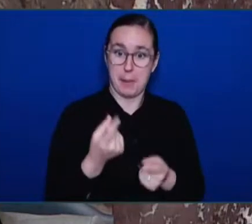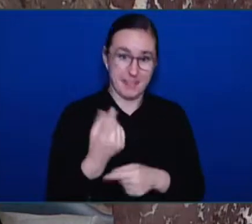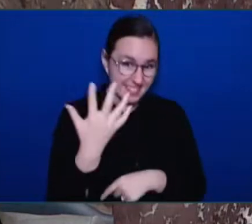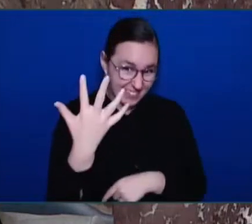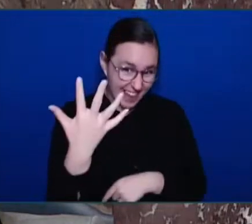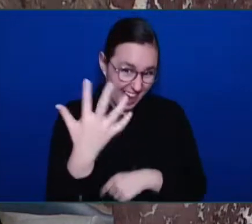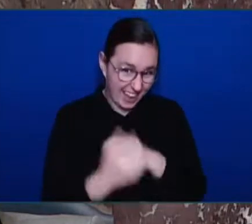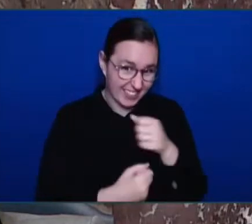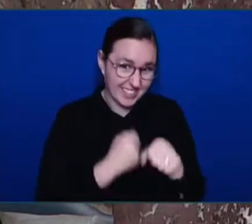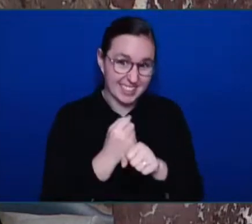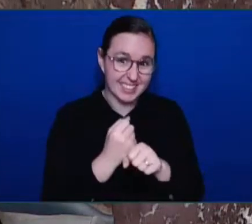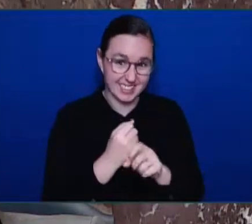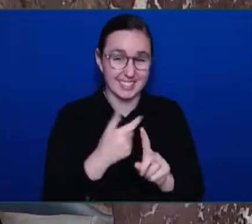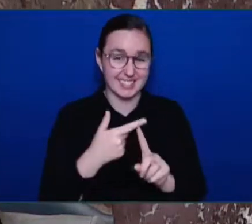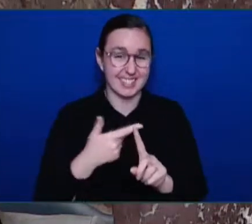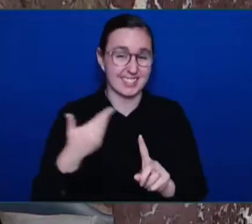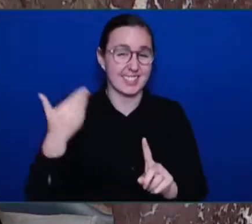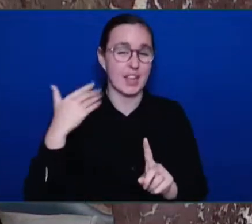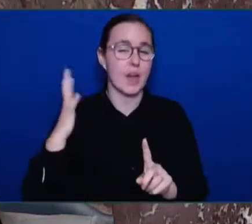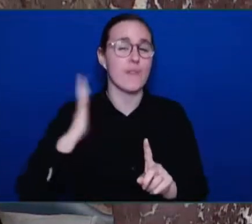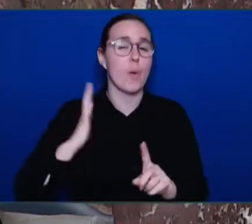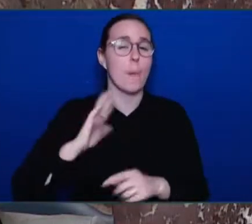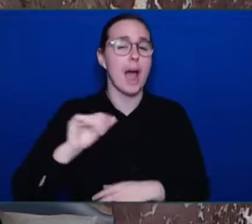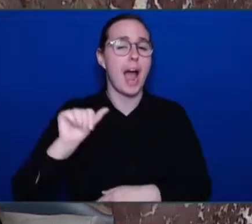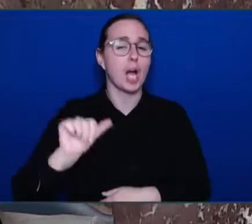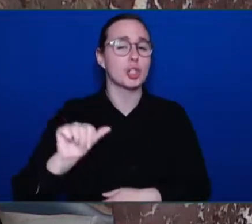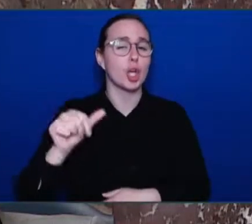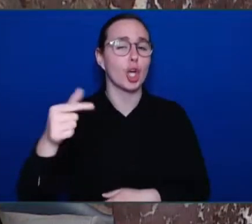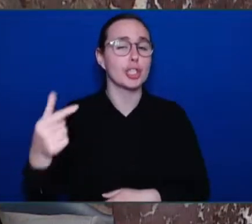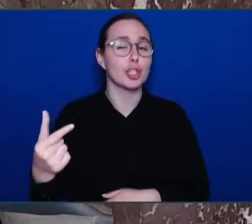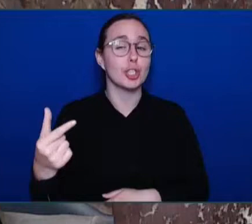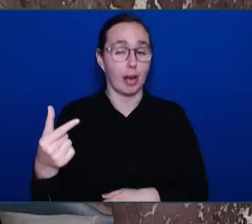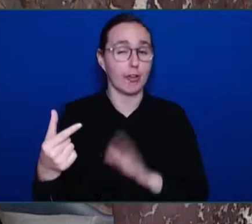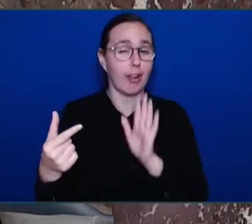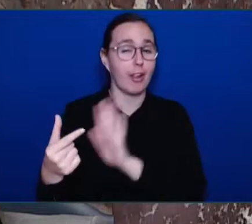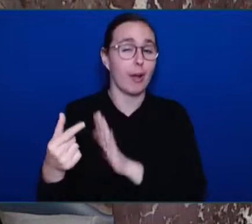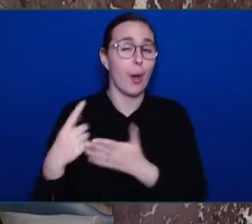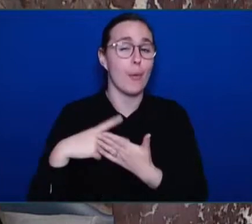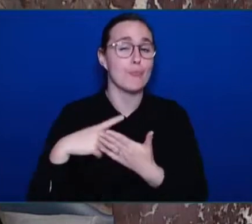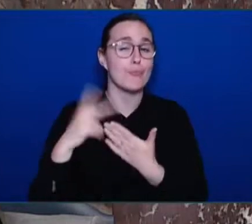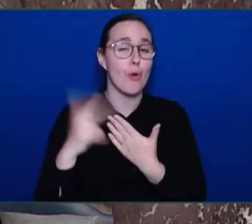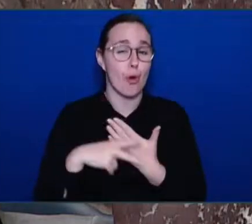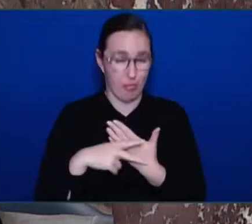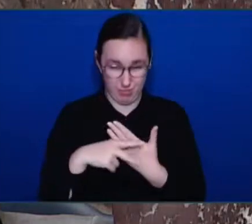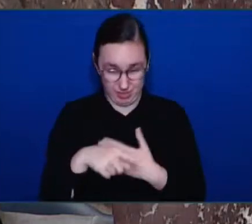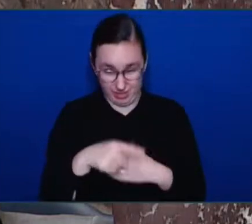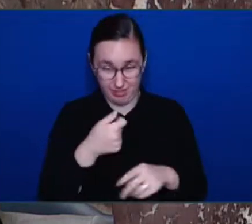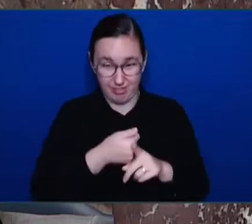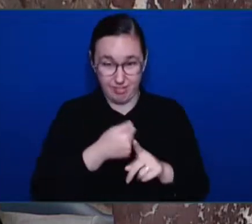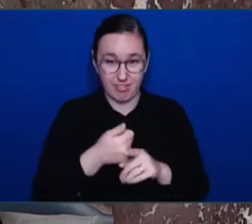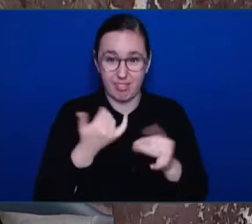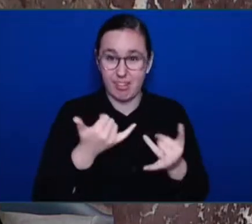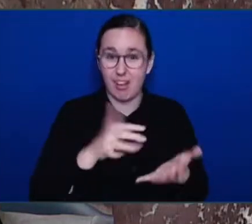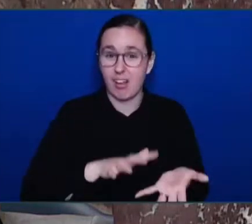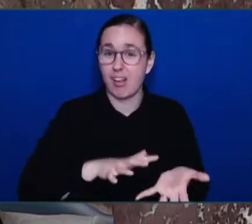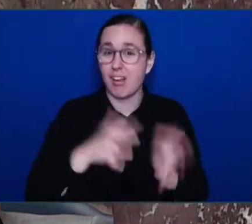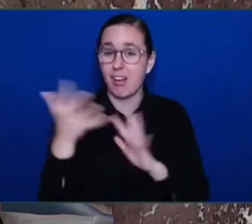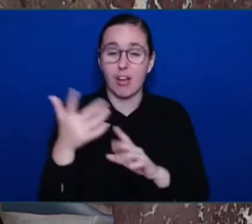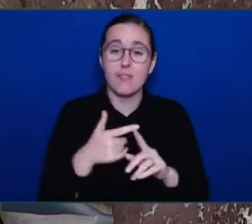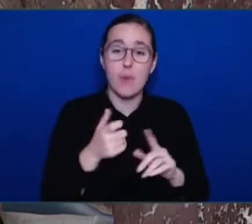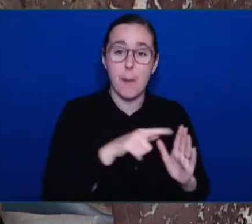in communities from Abbotsford to Terrace. In Vancouver alone, 40 individuals responsible